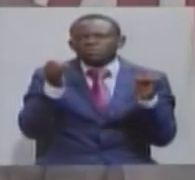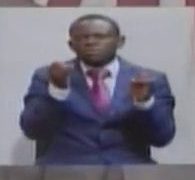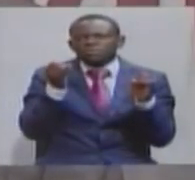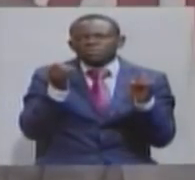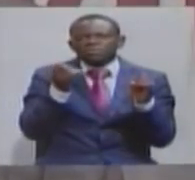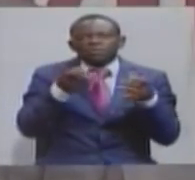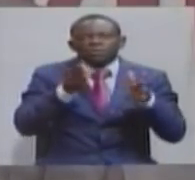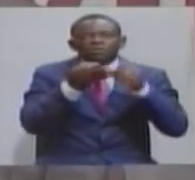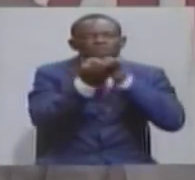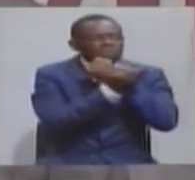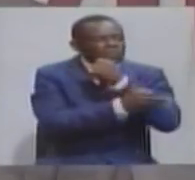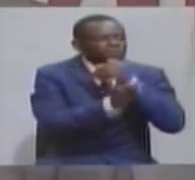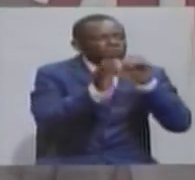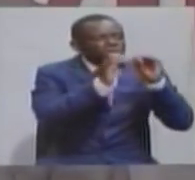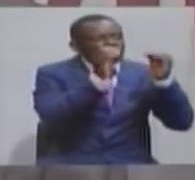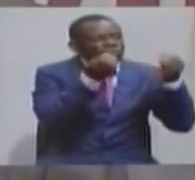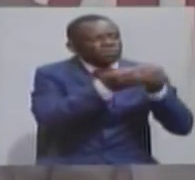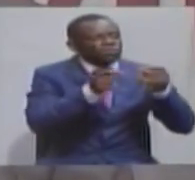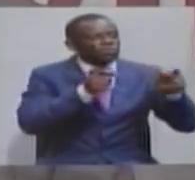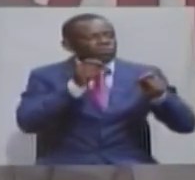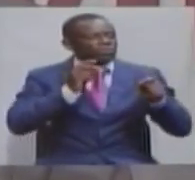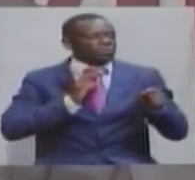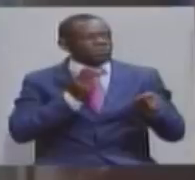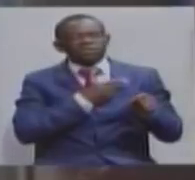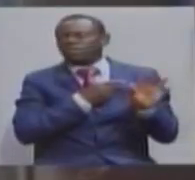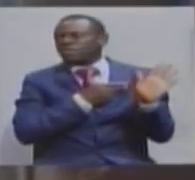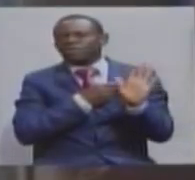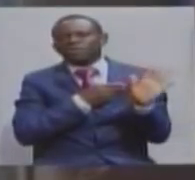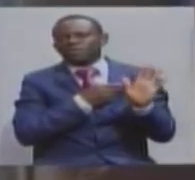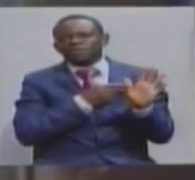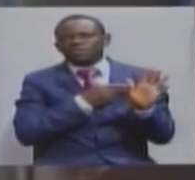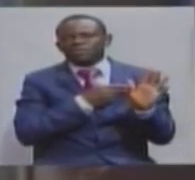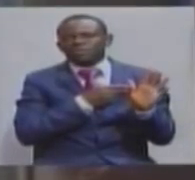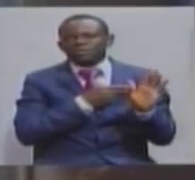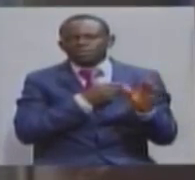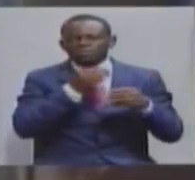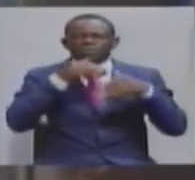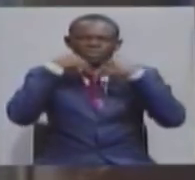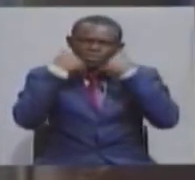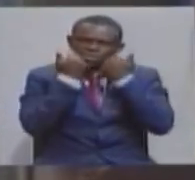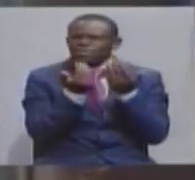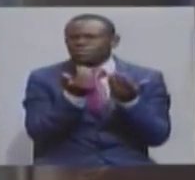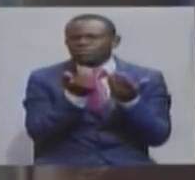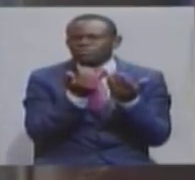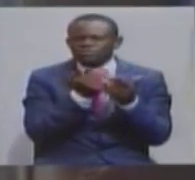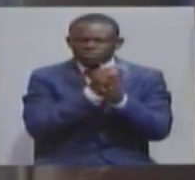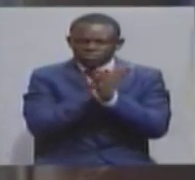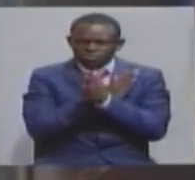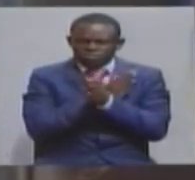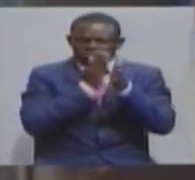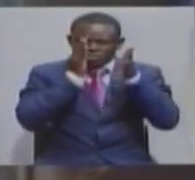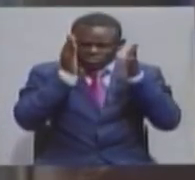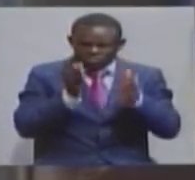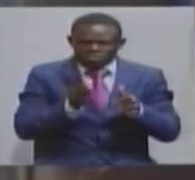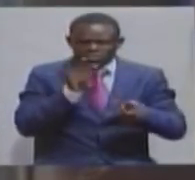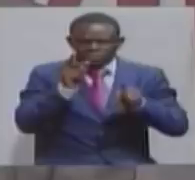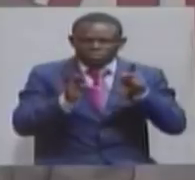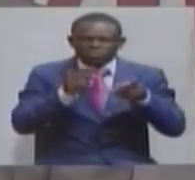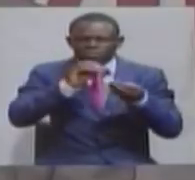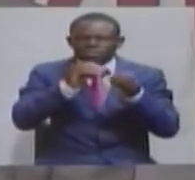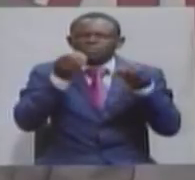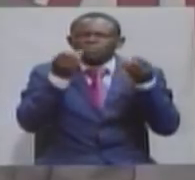in the international eyes, that we, the 16 million people, cannot possibly sit around the table and